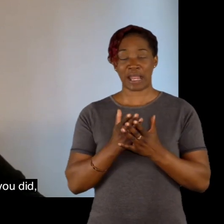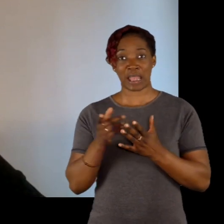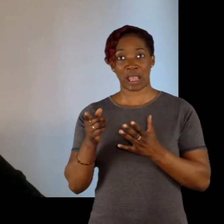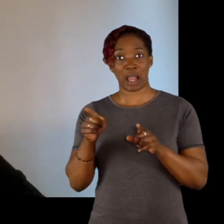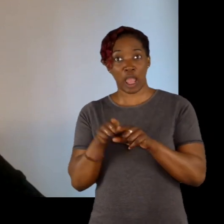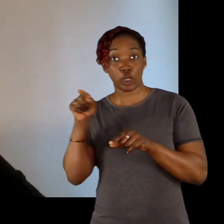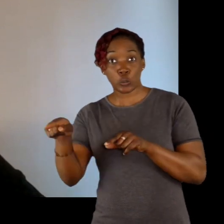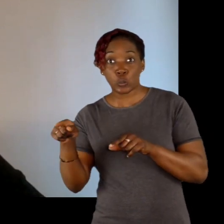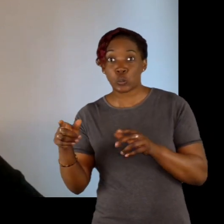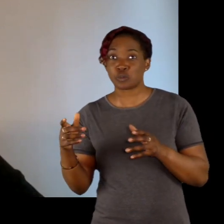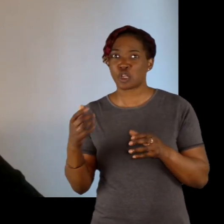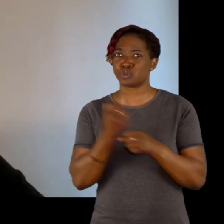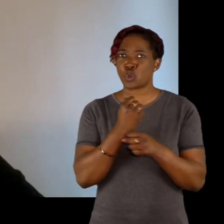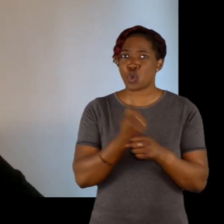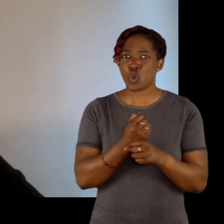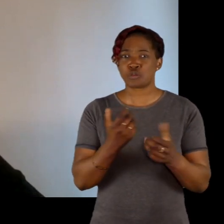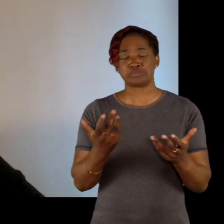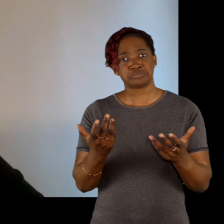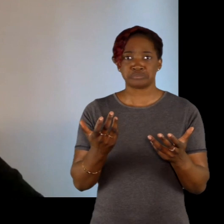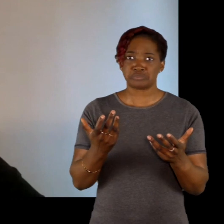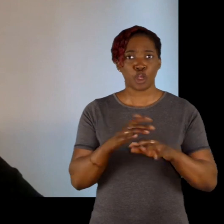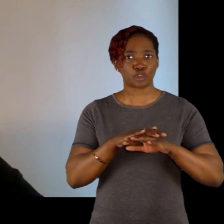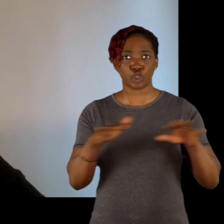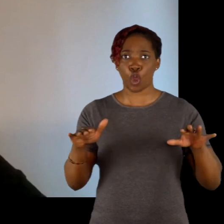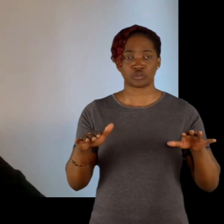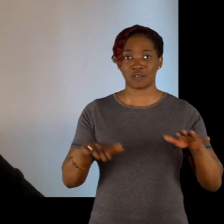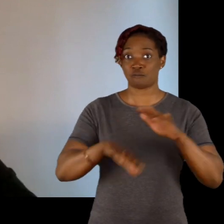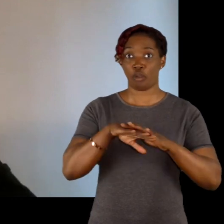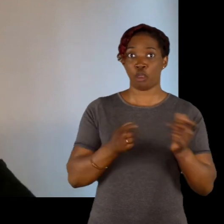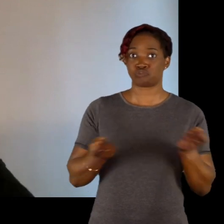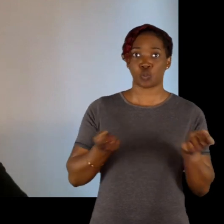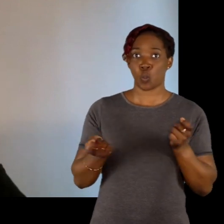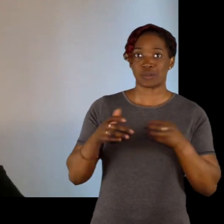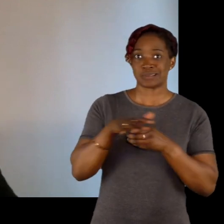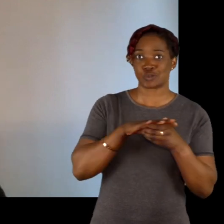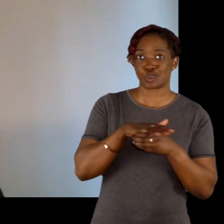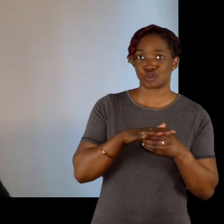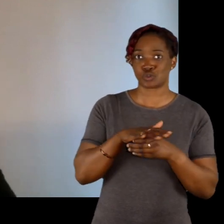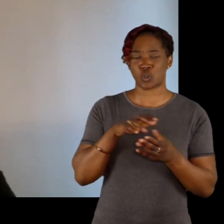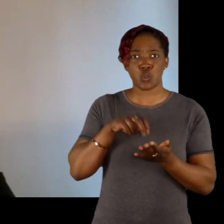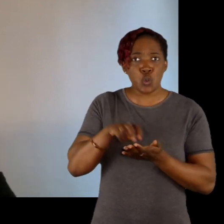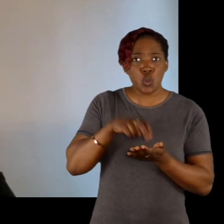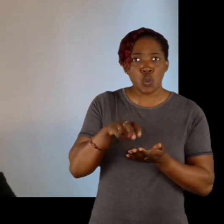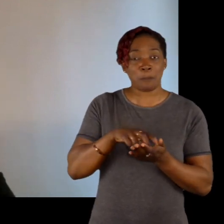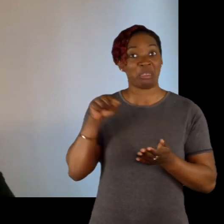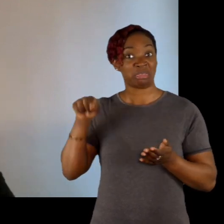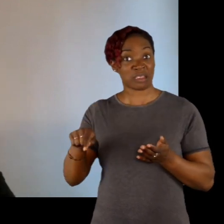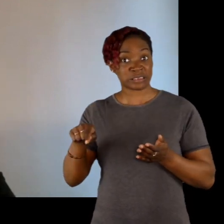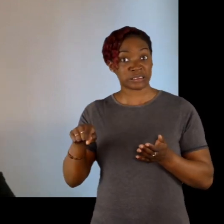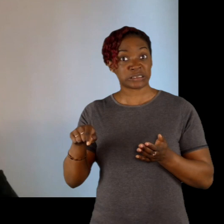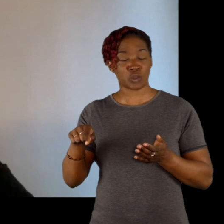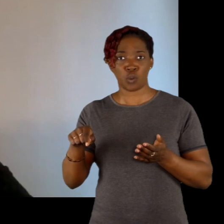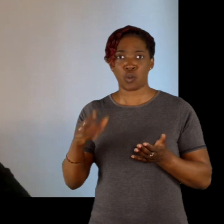did. George is kind of like he's not quite in control and he's vulnerable. He's watched, but in that it's